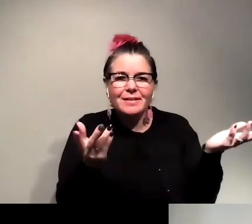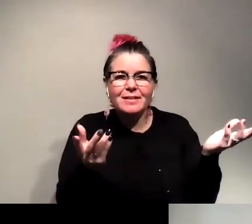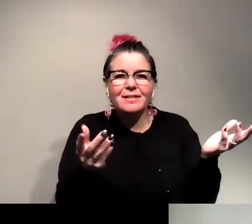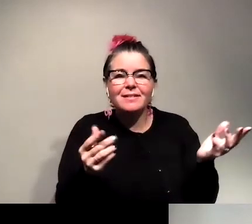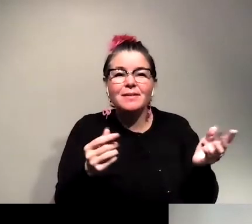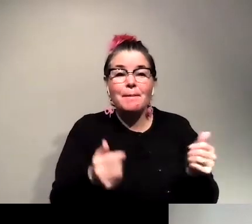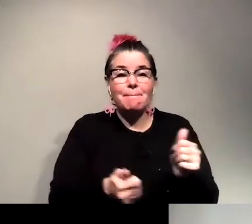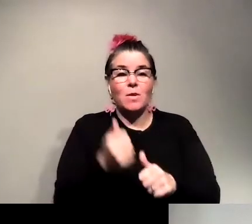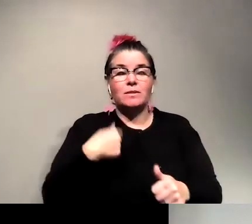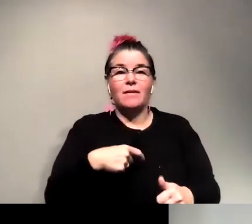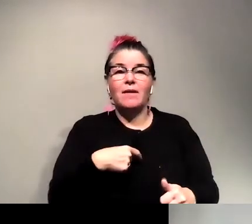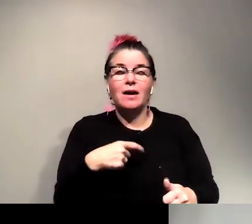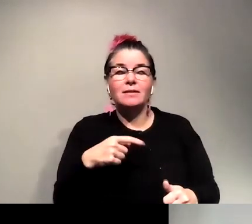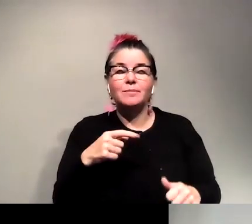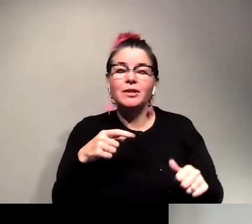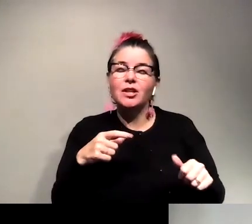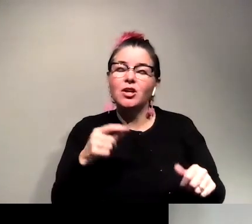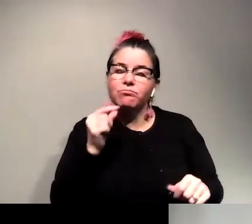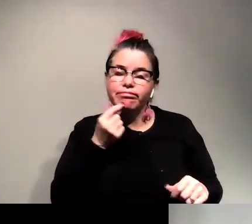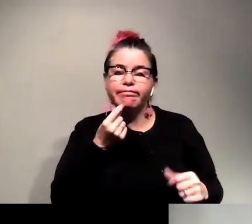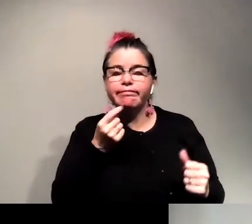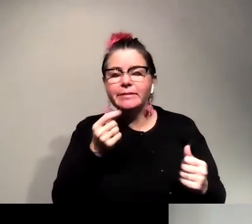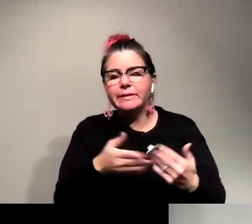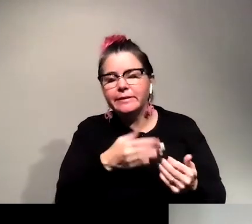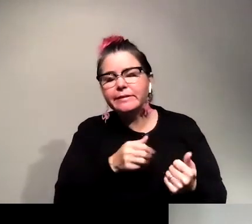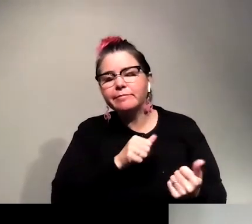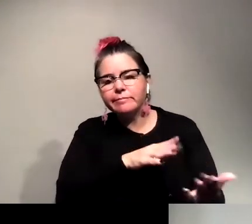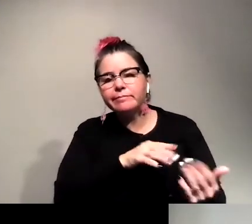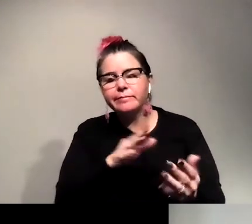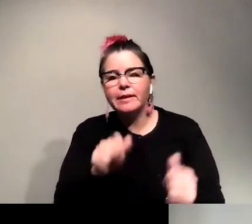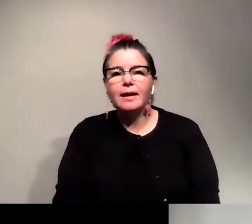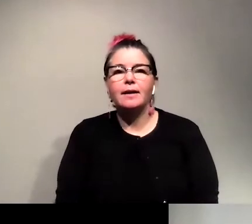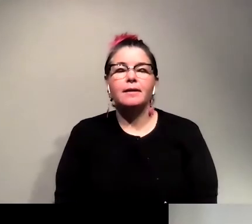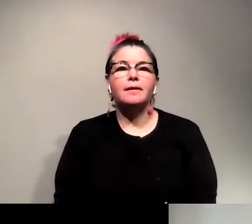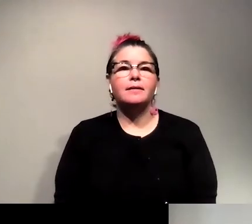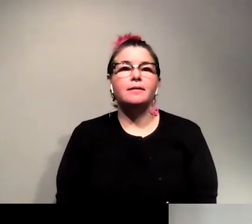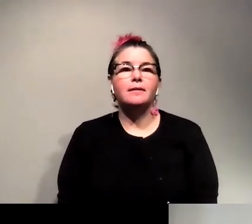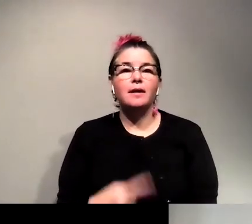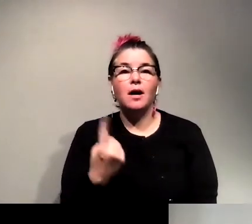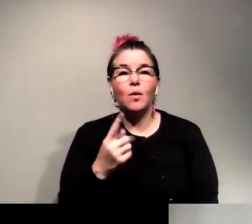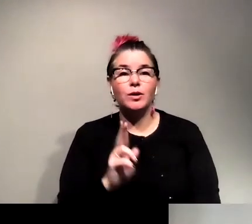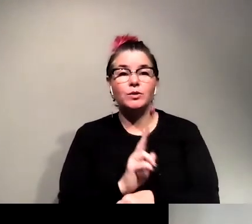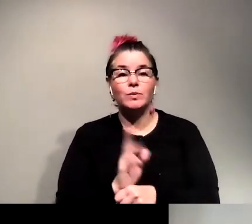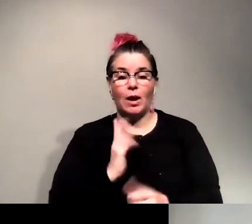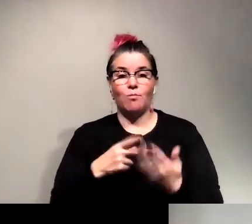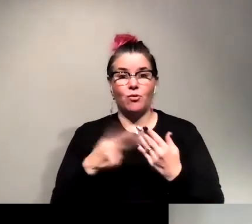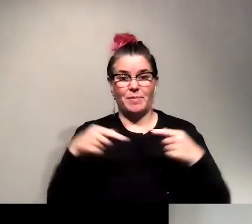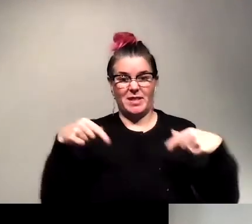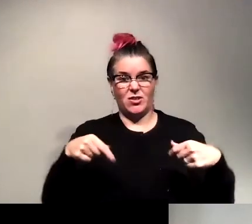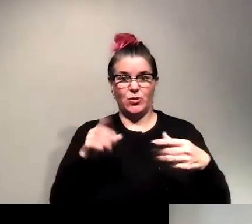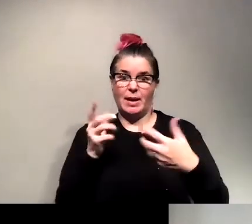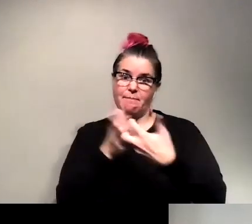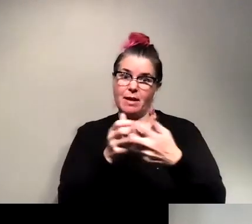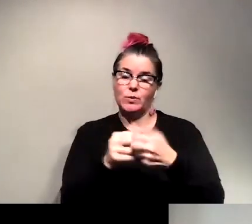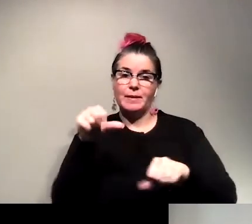most of us are pretty chill and approachable. So I think that that's a great. And also you can always use our program to get matched with scientists that you think is doing cool